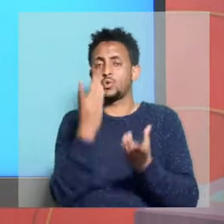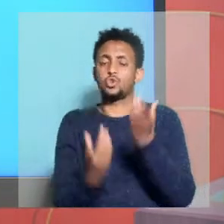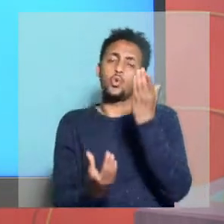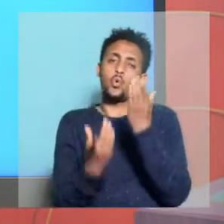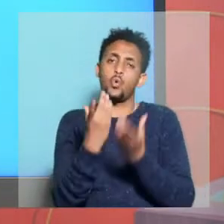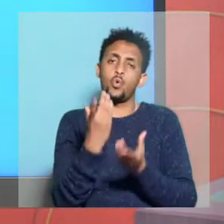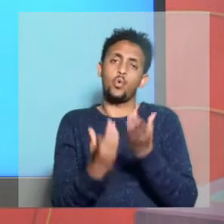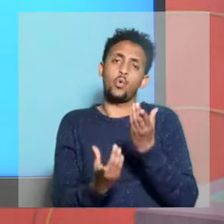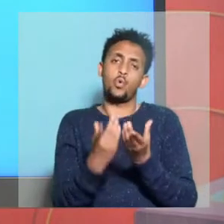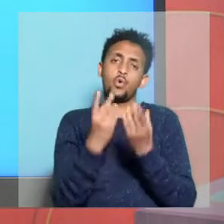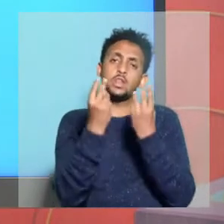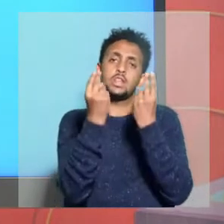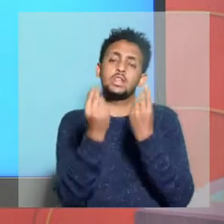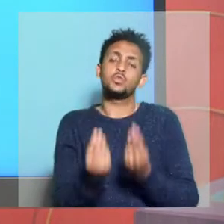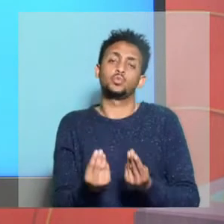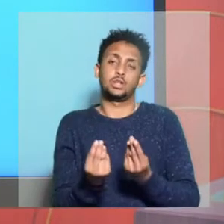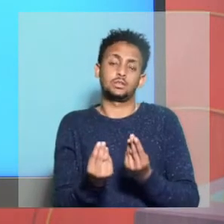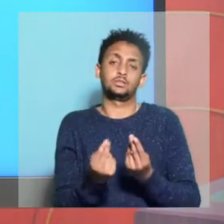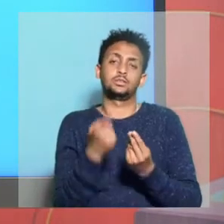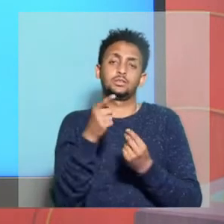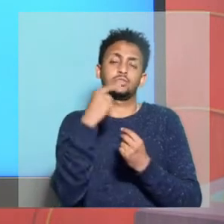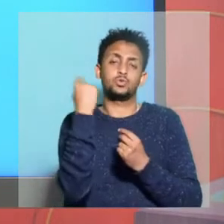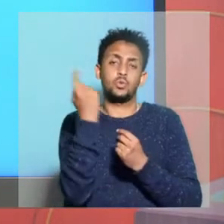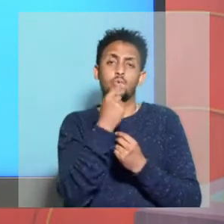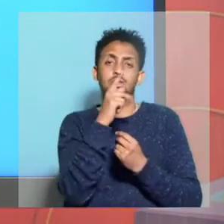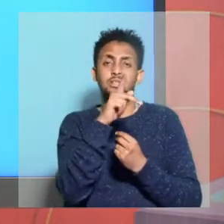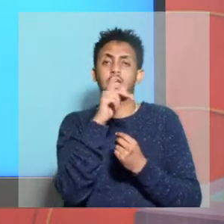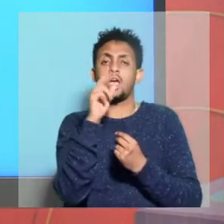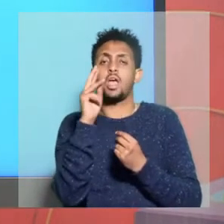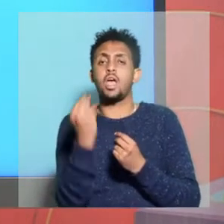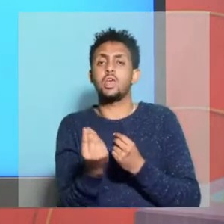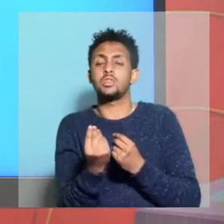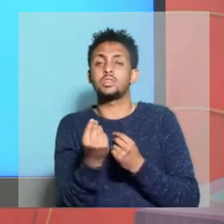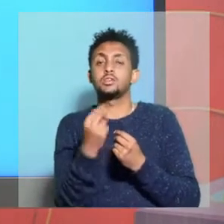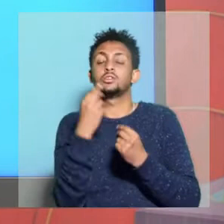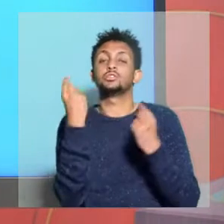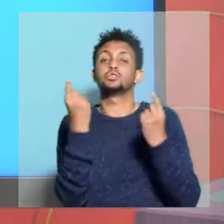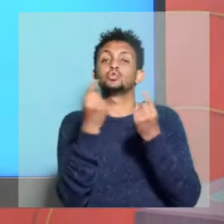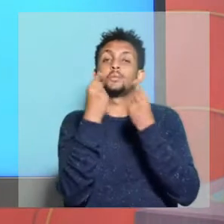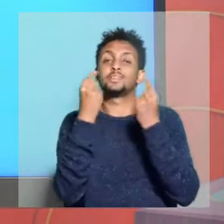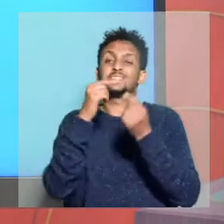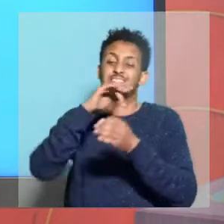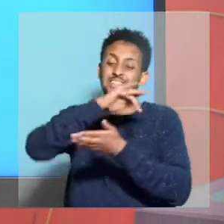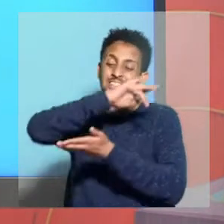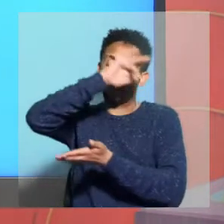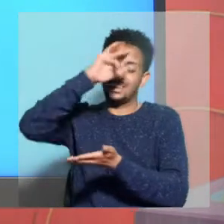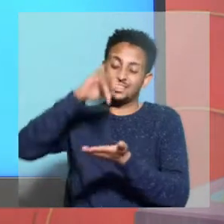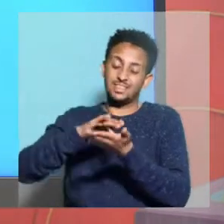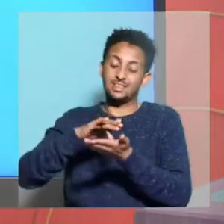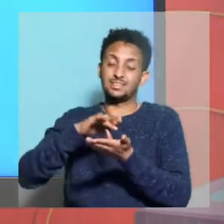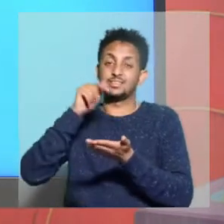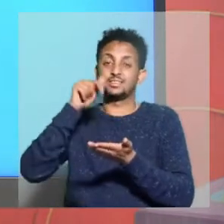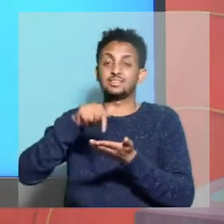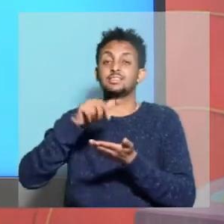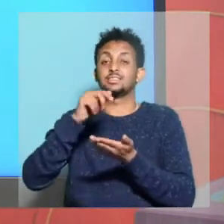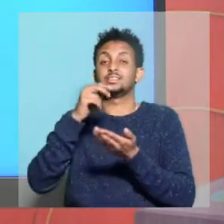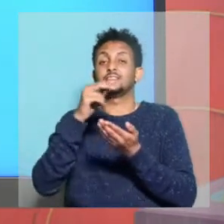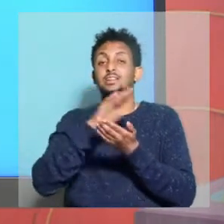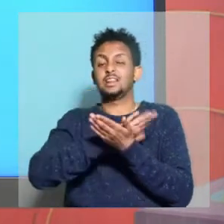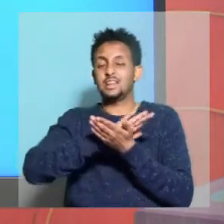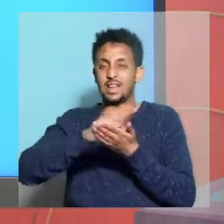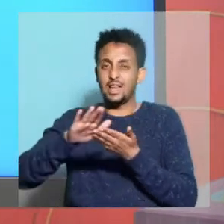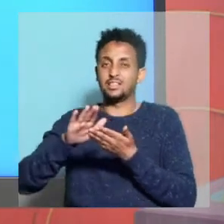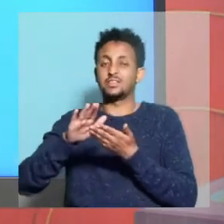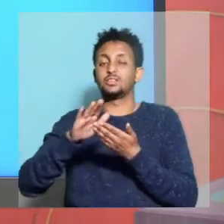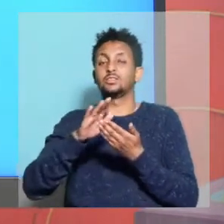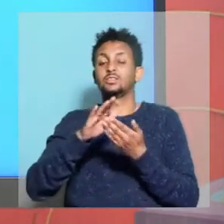kilonewton, and it is always on its geometrically center. Okay, the net weight of